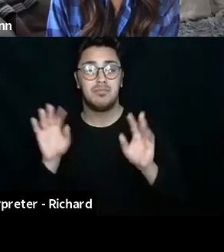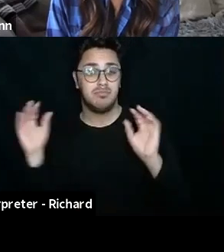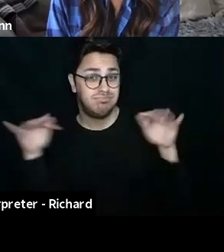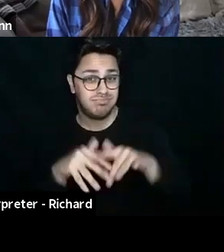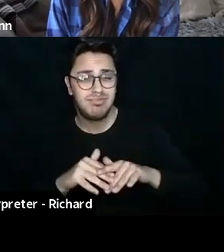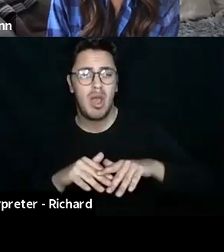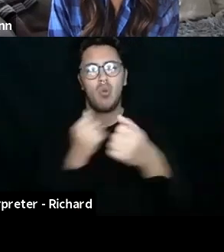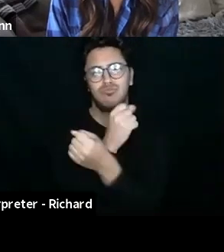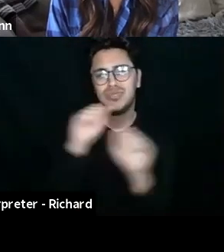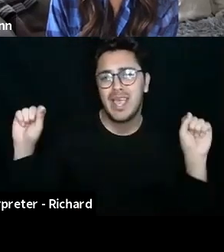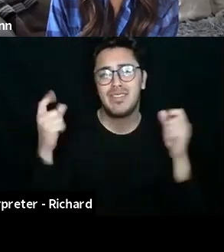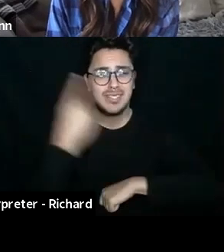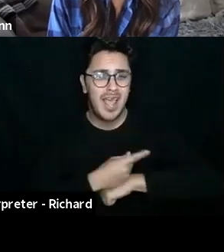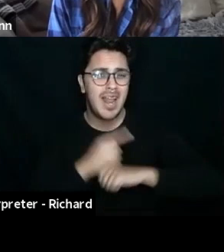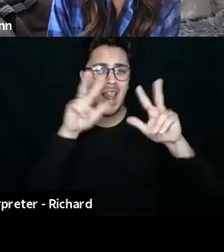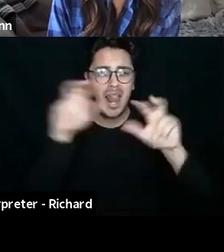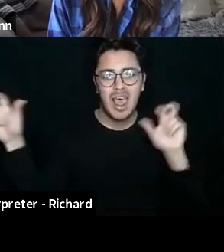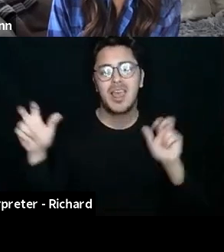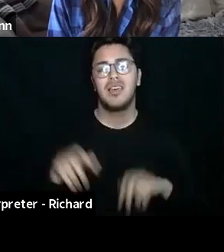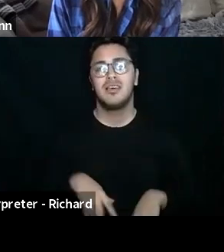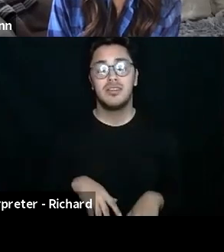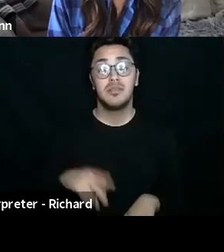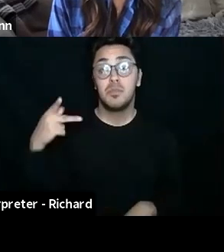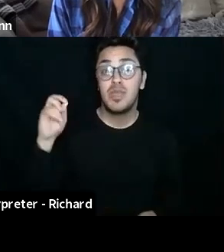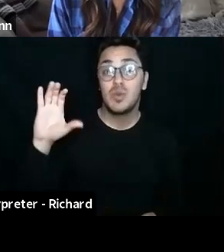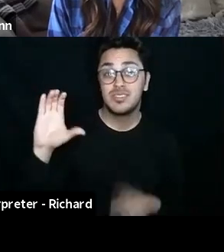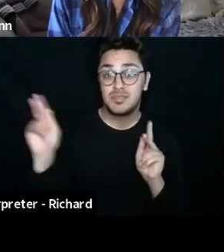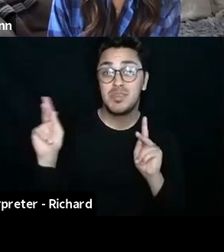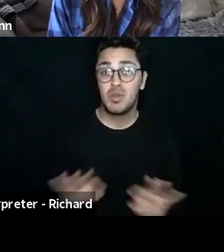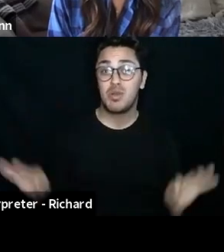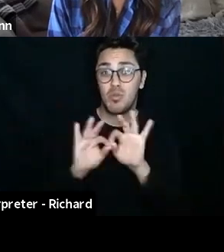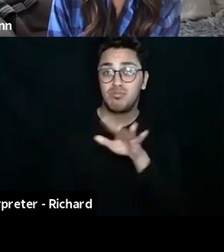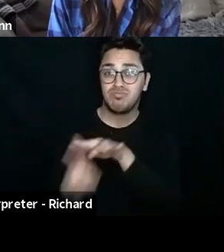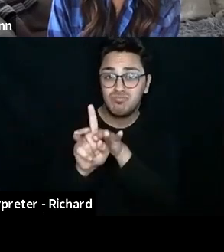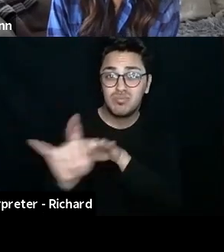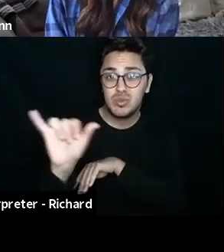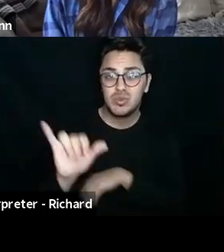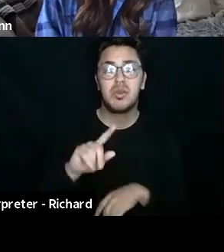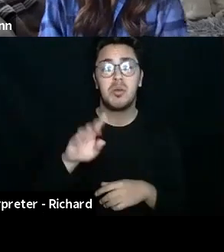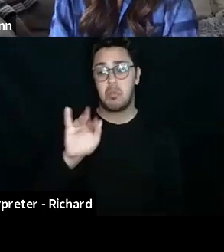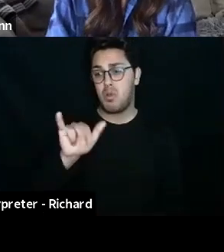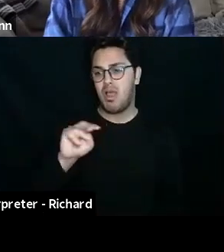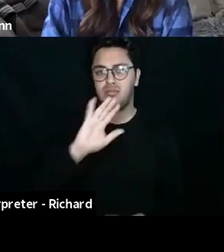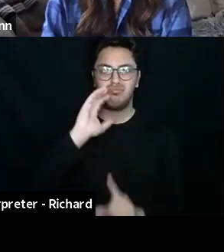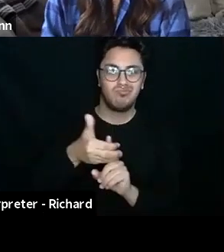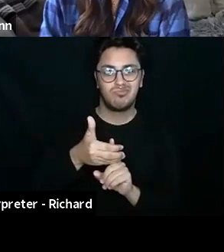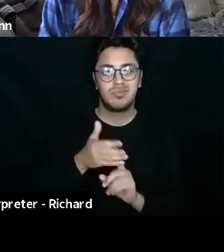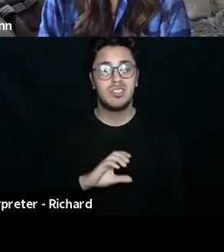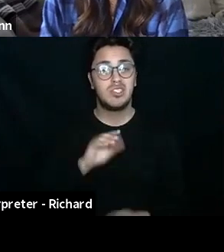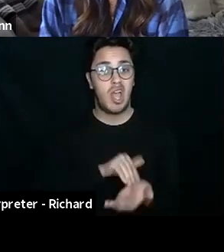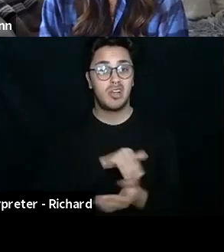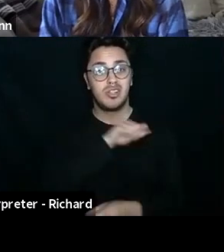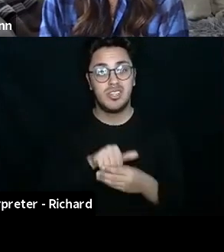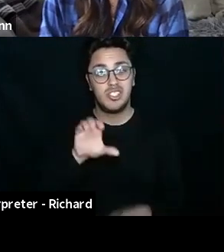we cover, people of color in all the roles that we cast. So when we see Brian play a doctor in Chicago Med, we're like, oh,